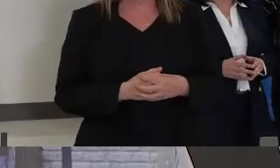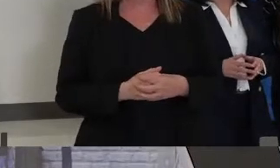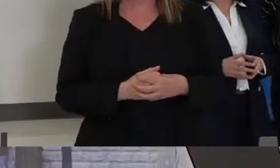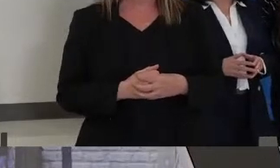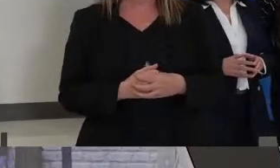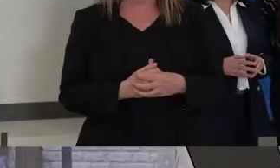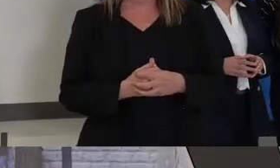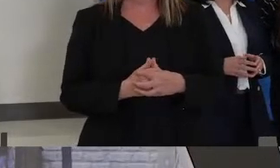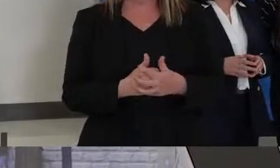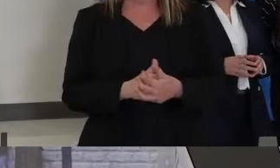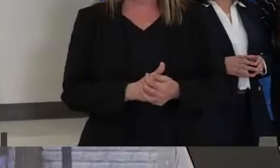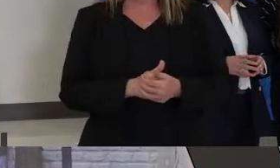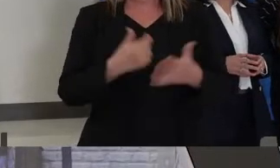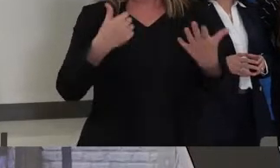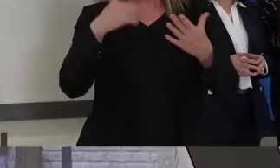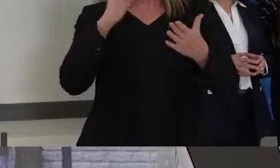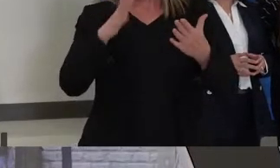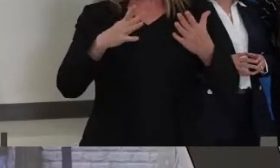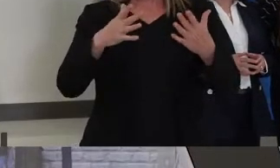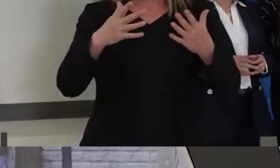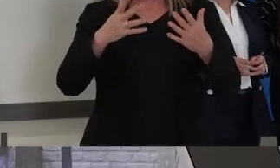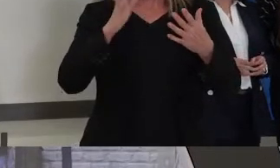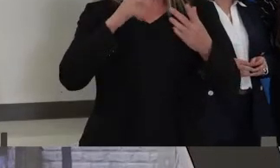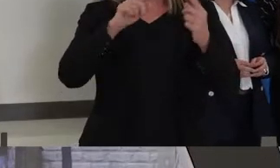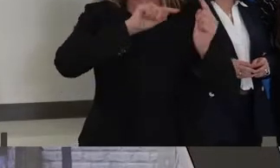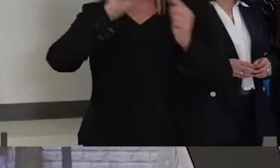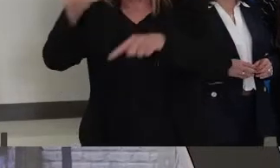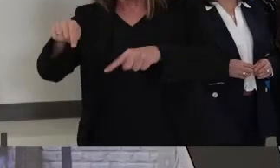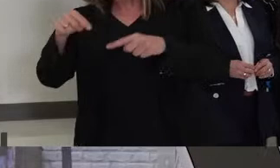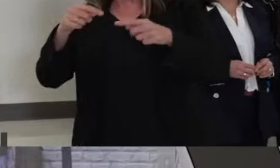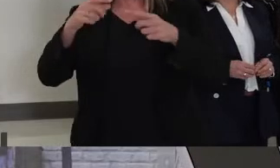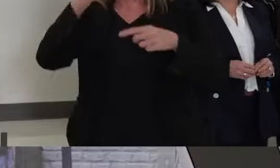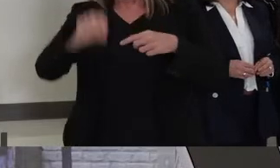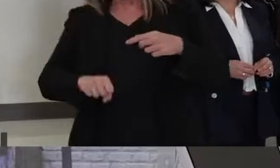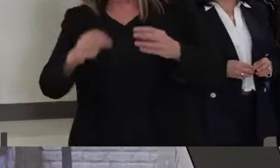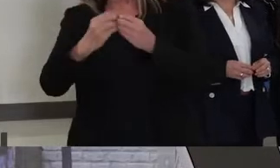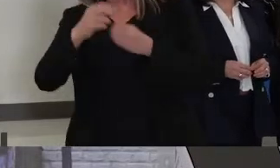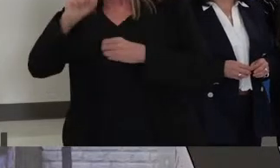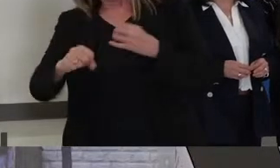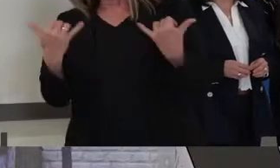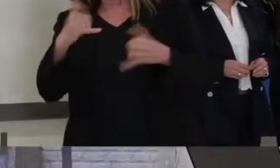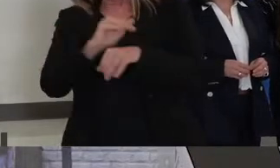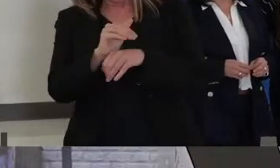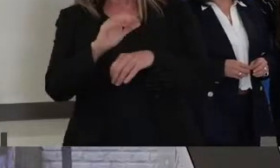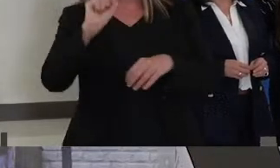I'm kind of extending it down south tonight. I'm heading down to the Salton Sea. But look,